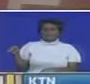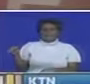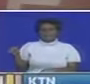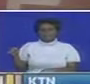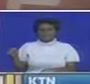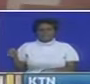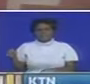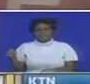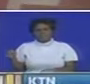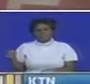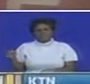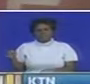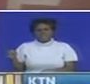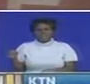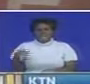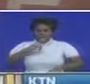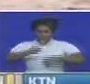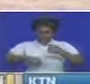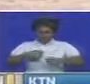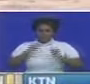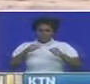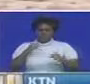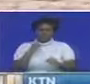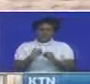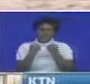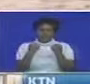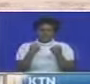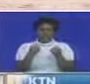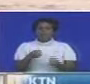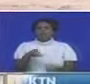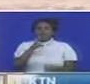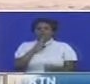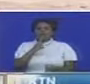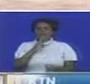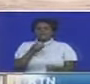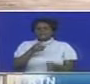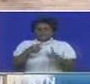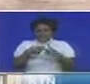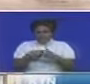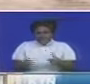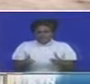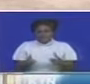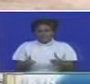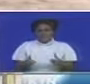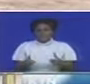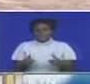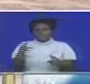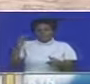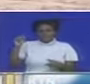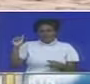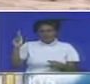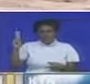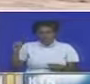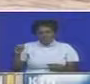It's still not out of hand. Actions can be taken. Water pumping is said to start this week in Napu Borehole,